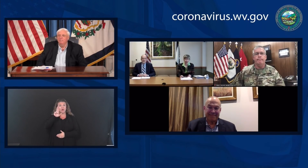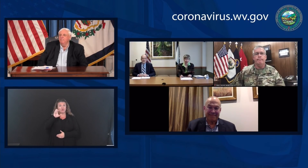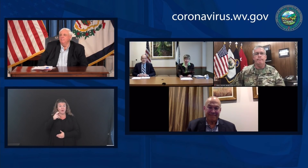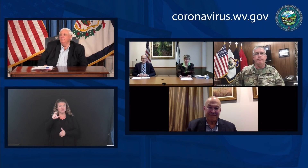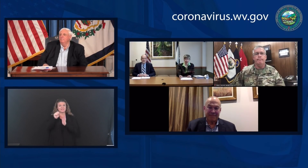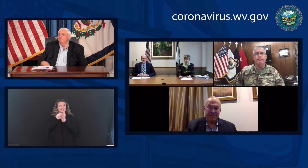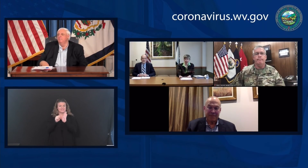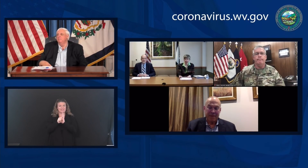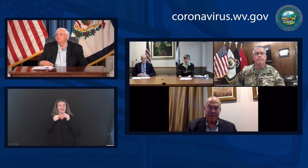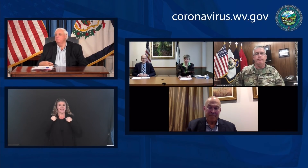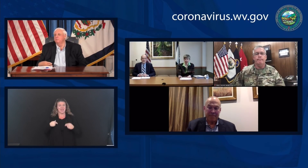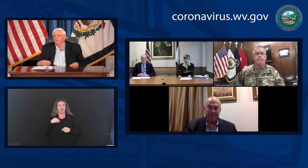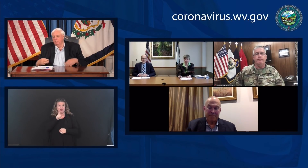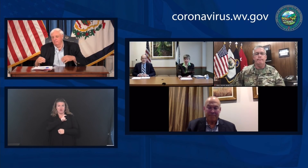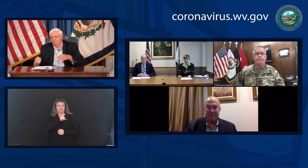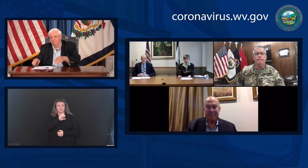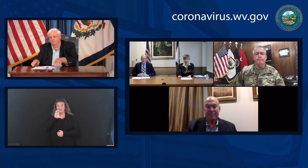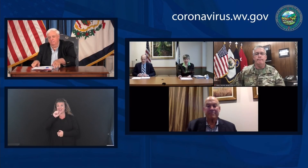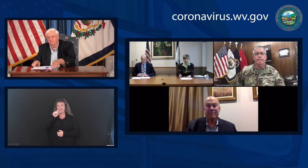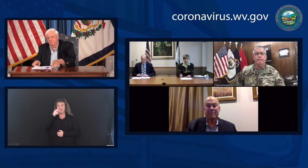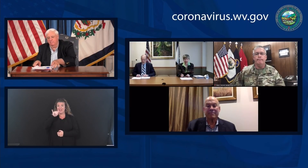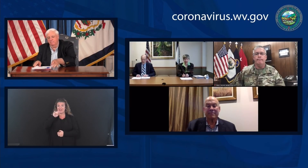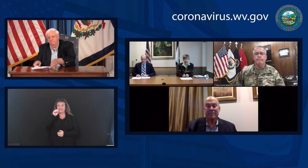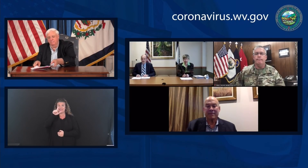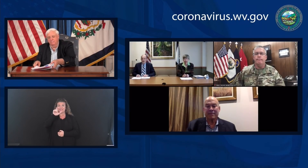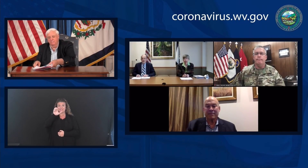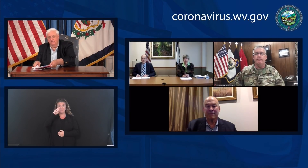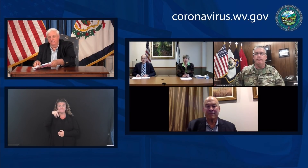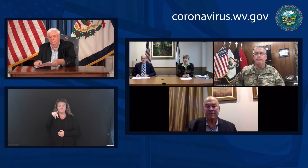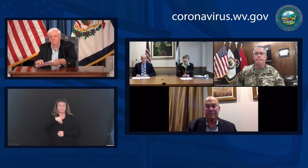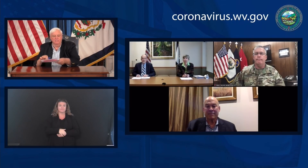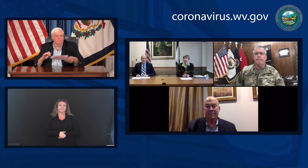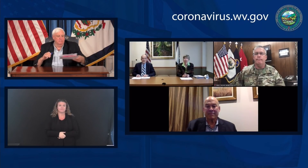State Health Officer, Dr. Kathy Slim.